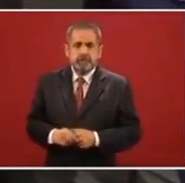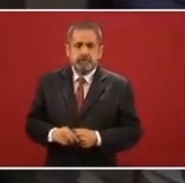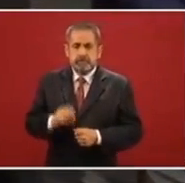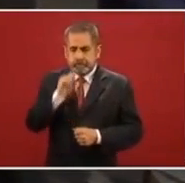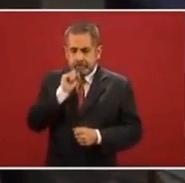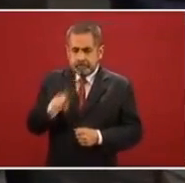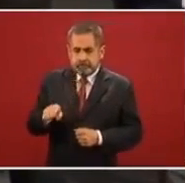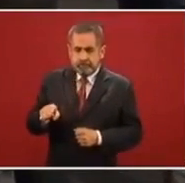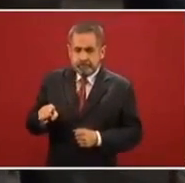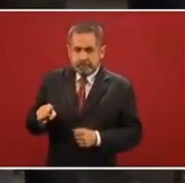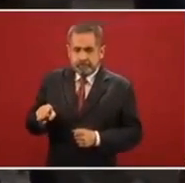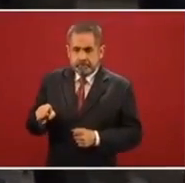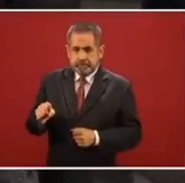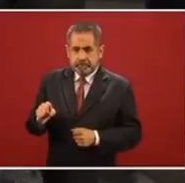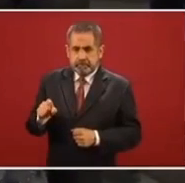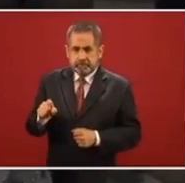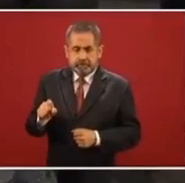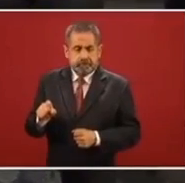El